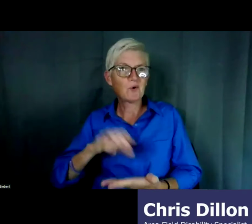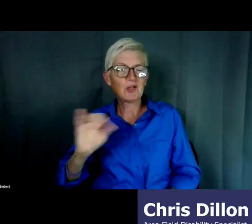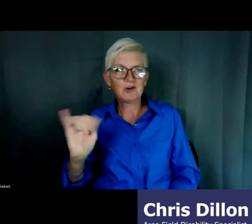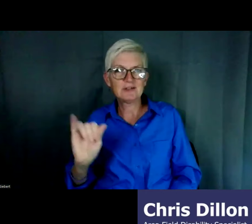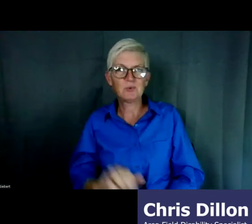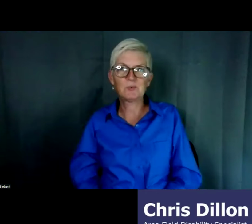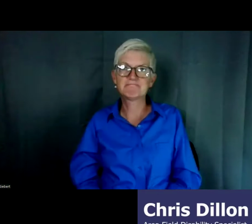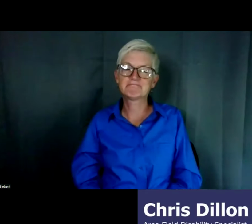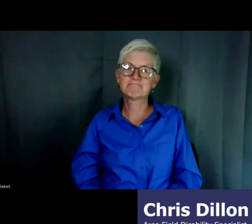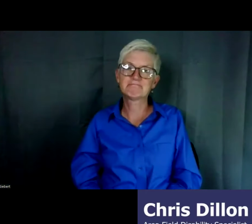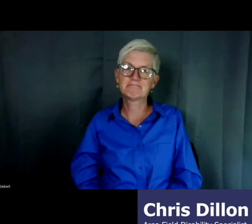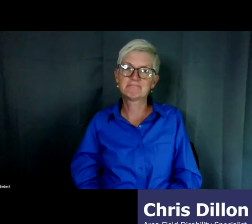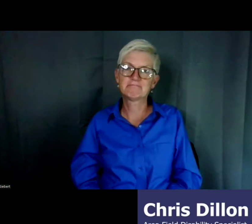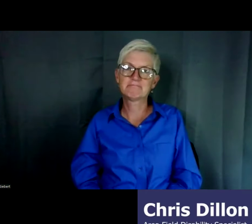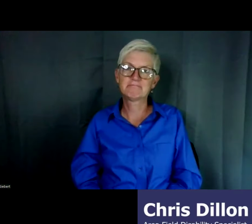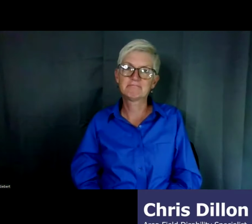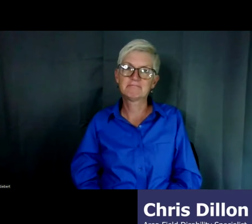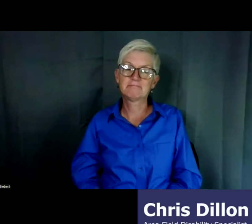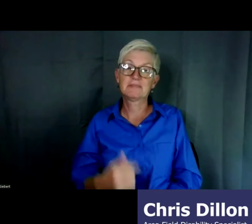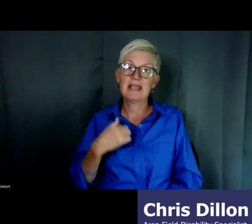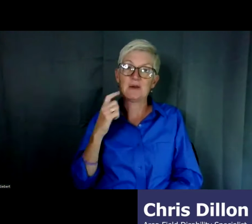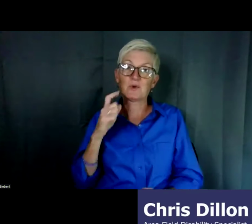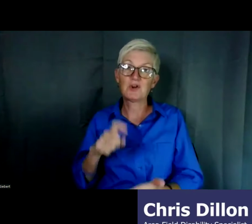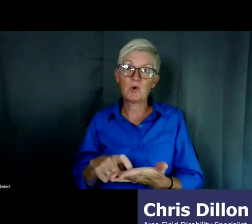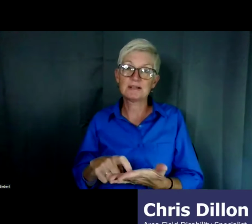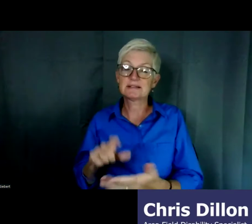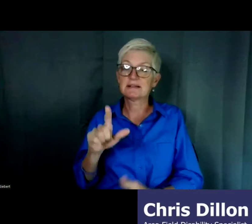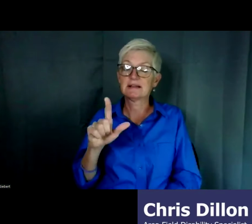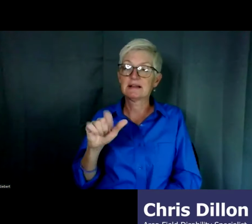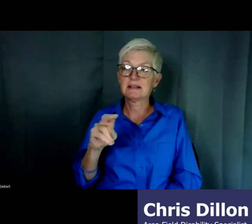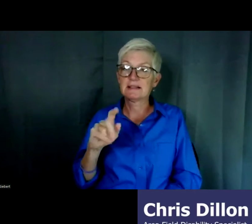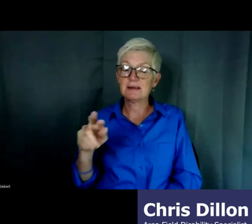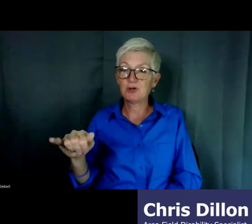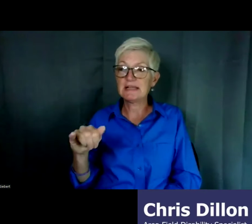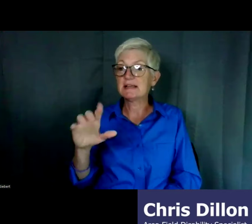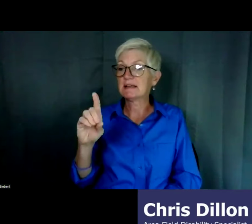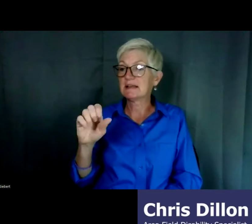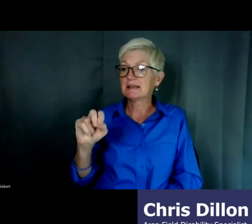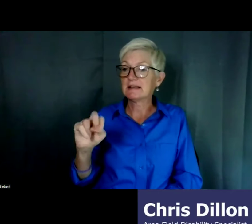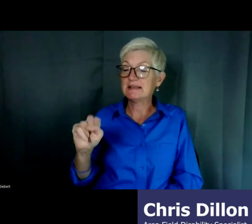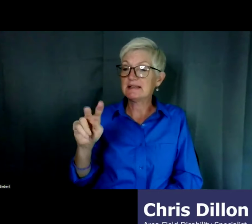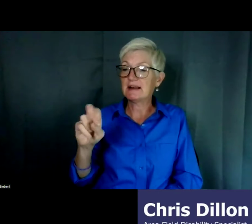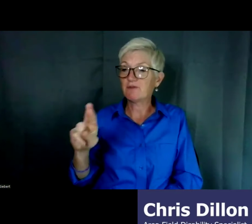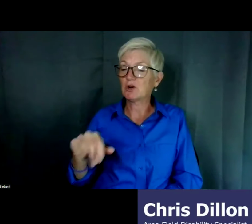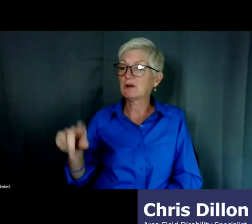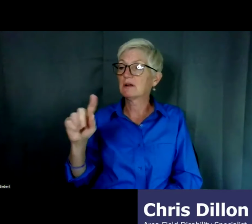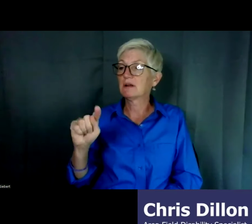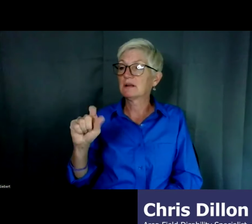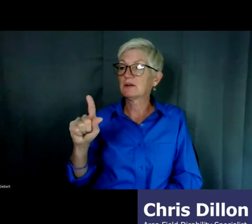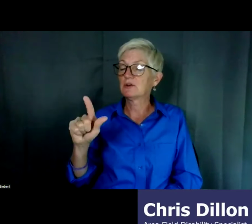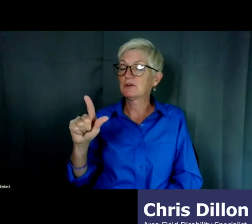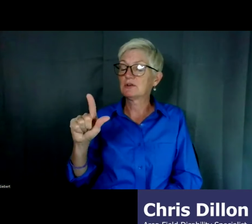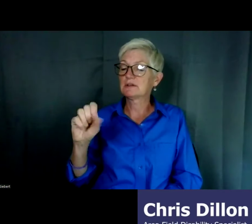And with what we're learning at that Liberty DC, Denver, Tulsa, and some of our other open micro-fulfillment